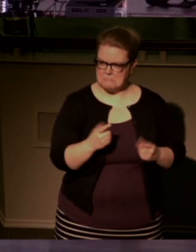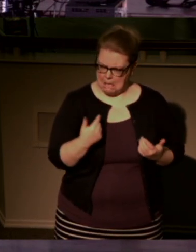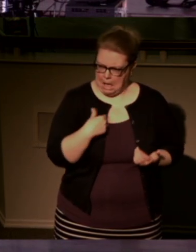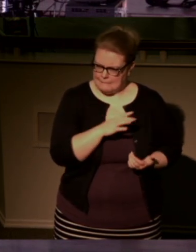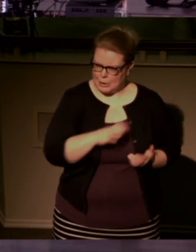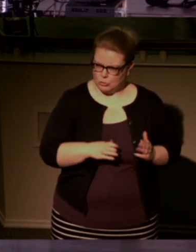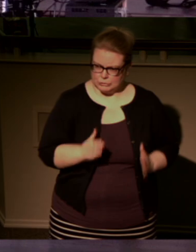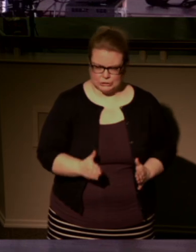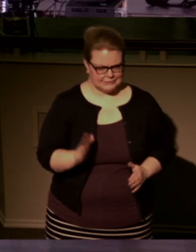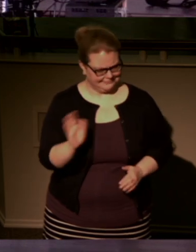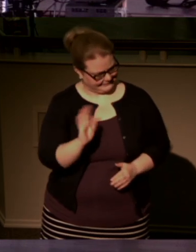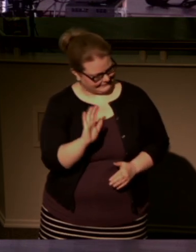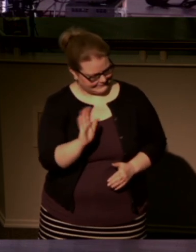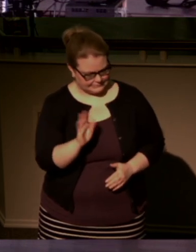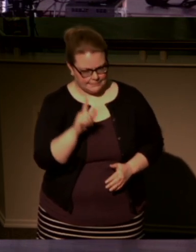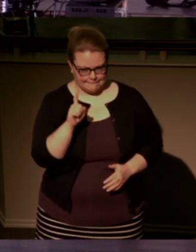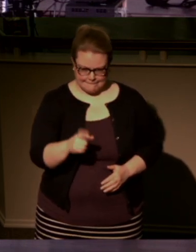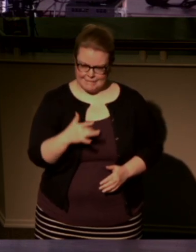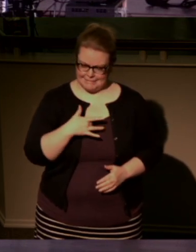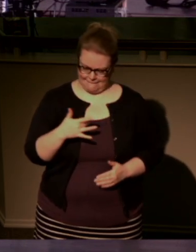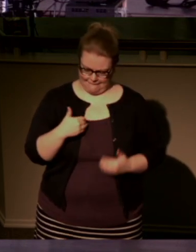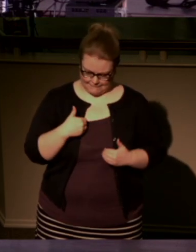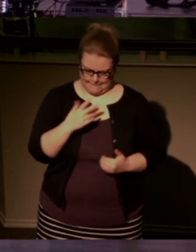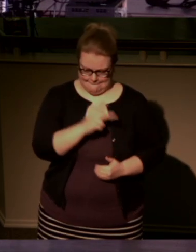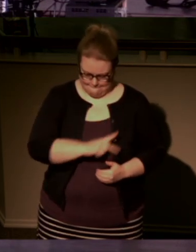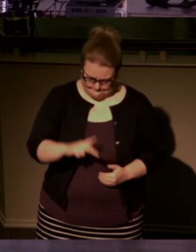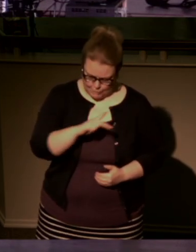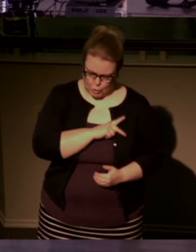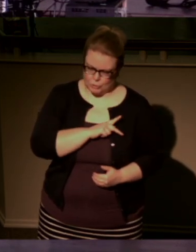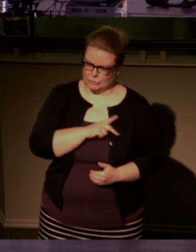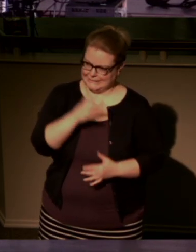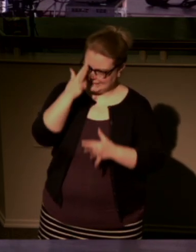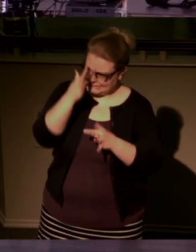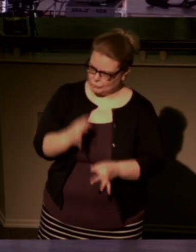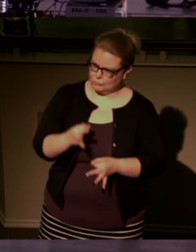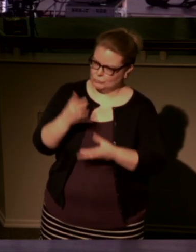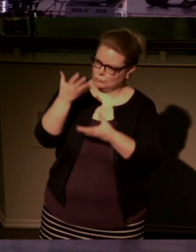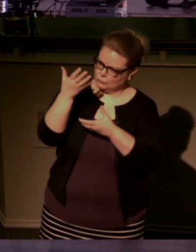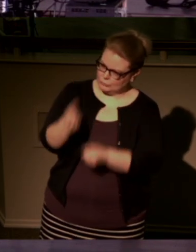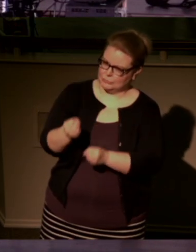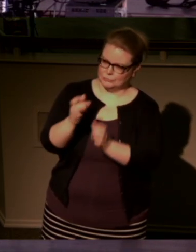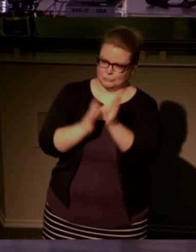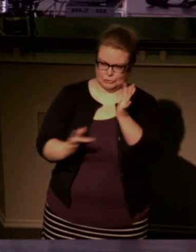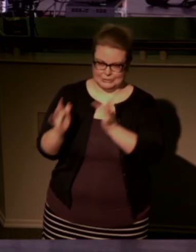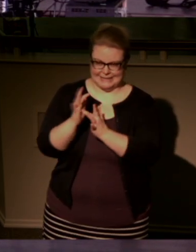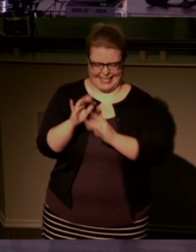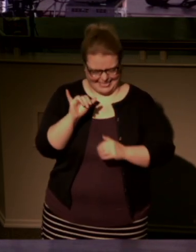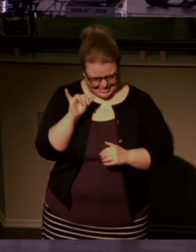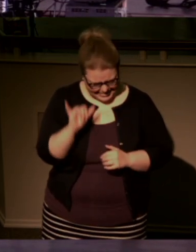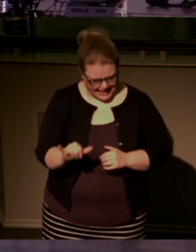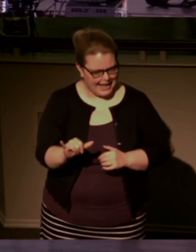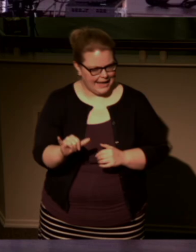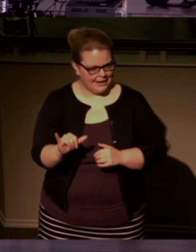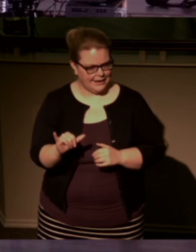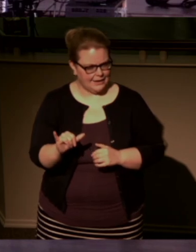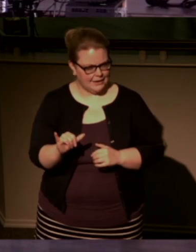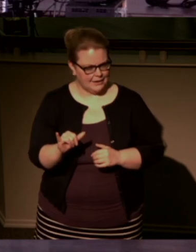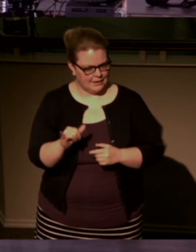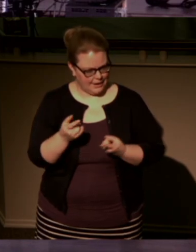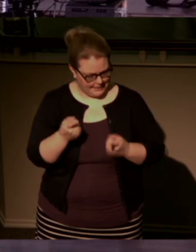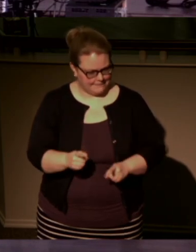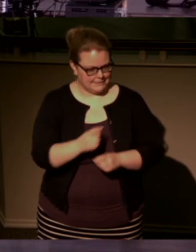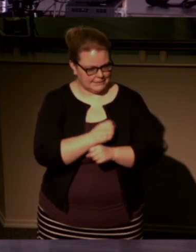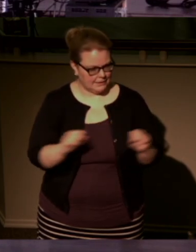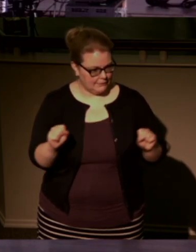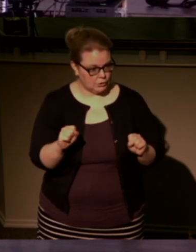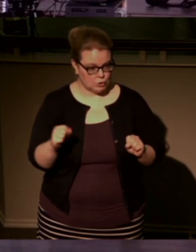To trust Christ personally is what saves. Because you can't inherit faith. Every one of us